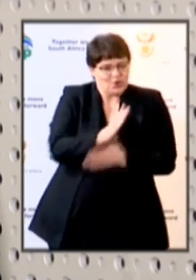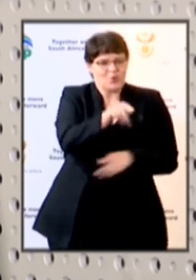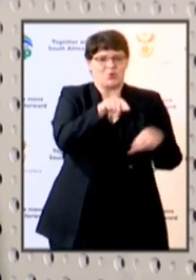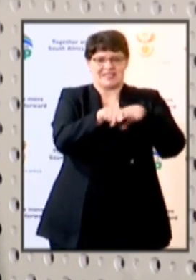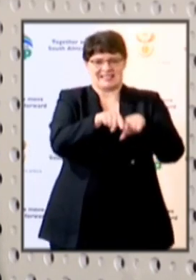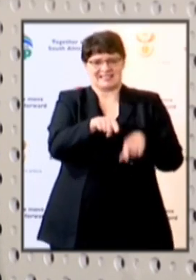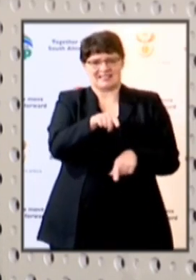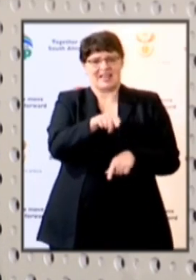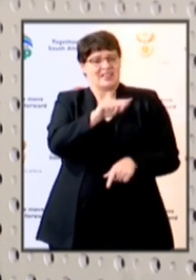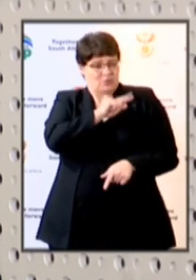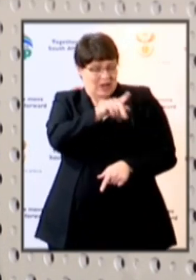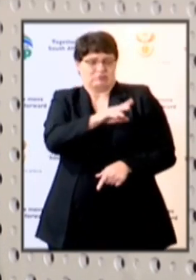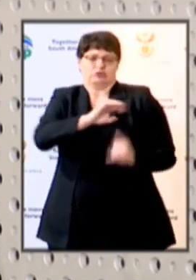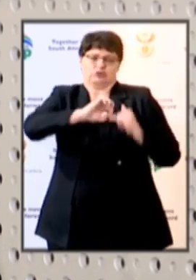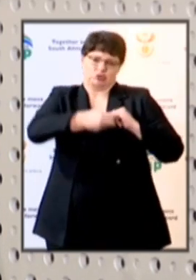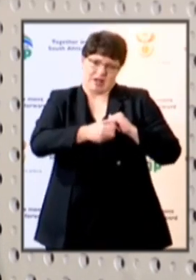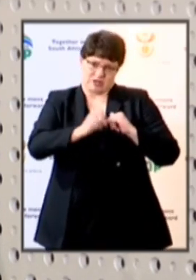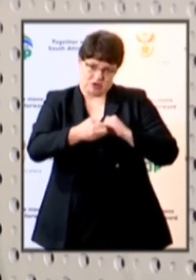do.